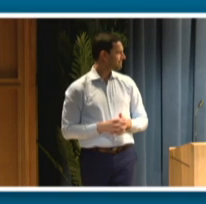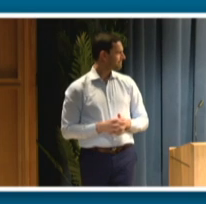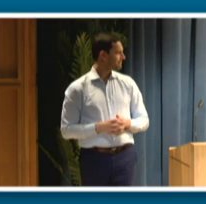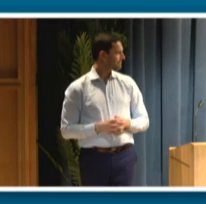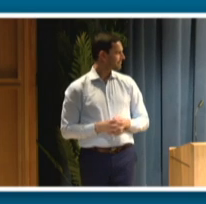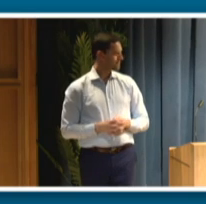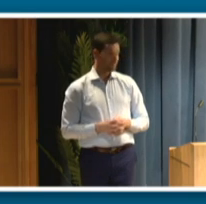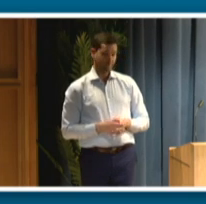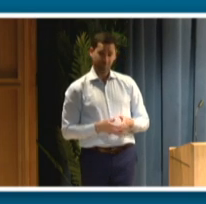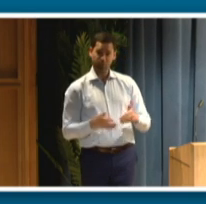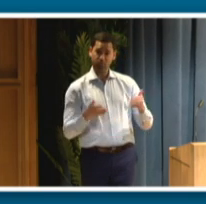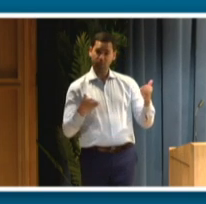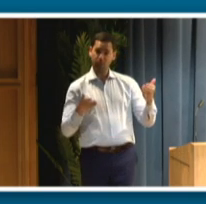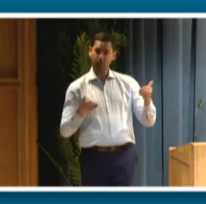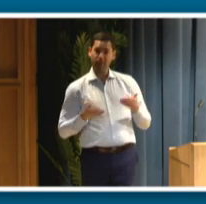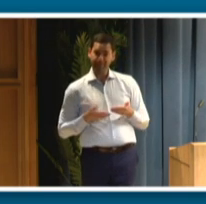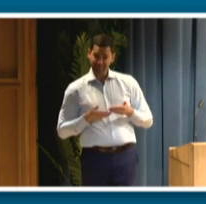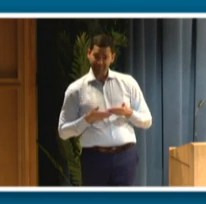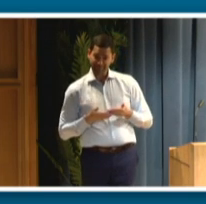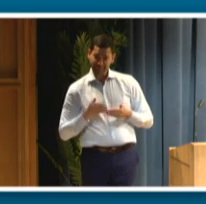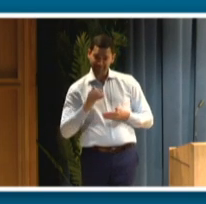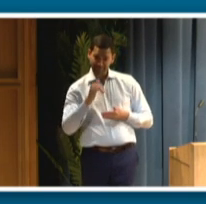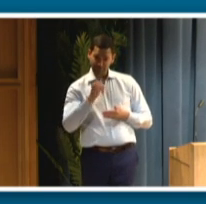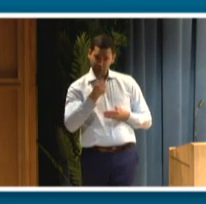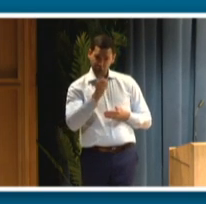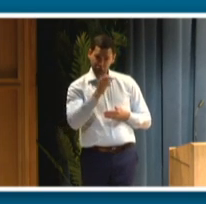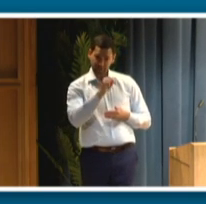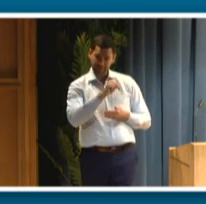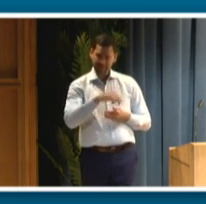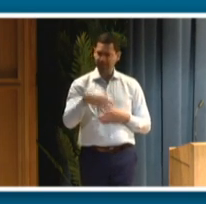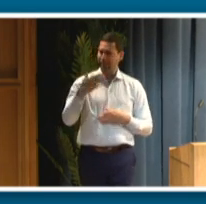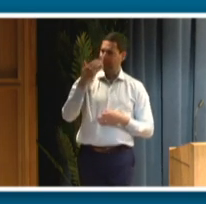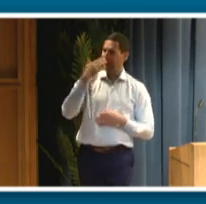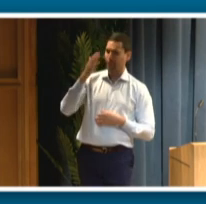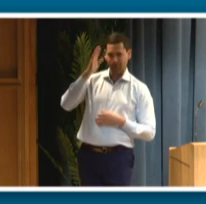So welcome, Jason. Thank you. Hi, everybody.